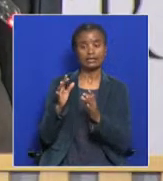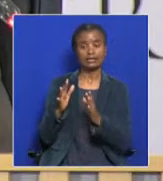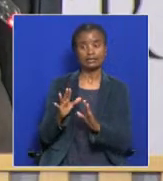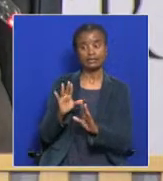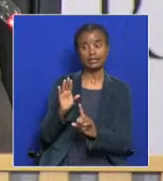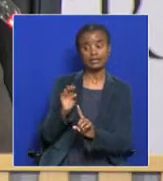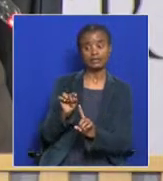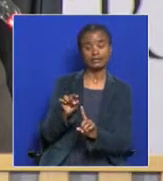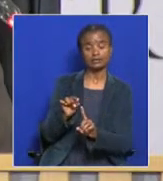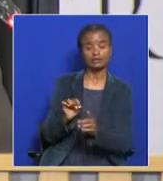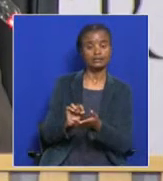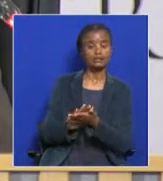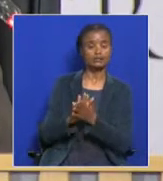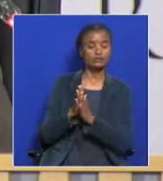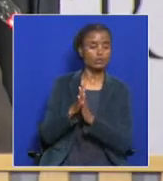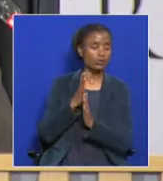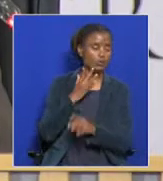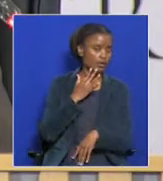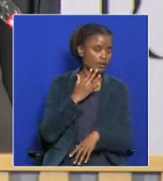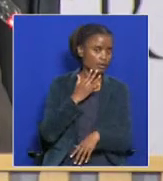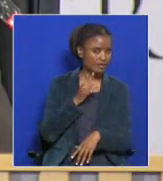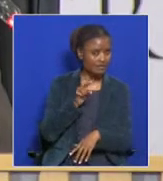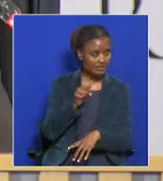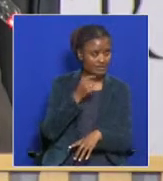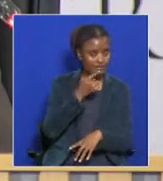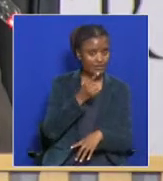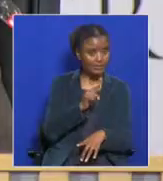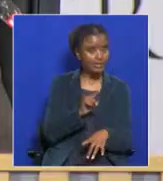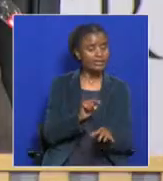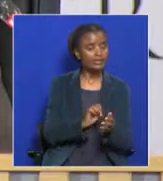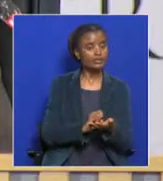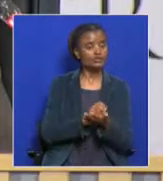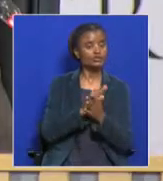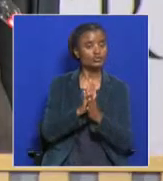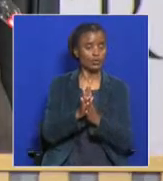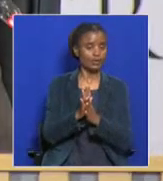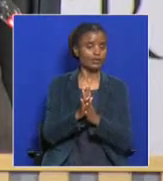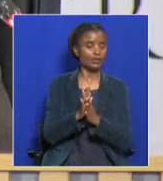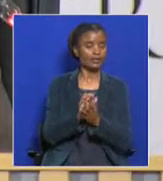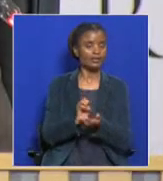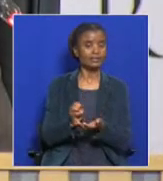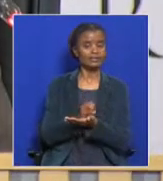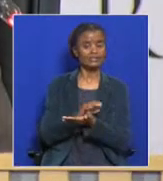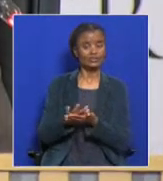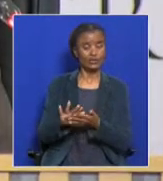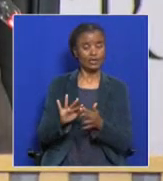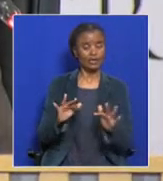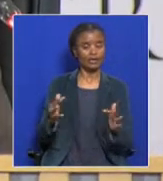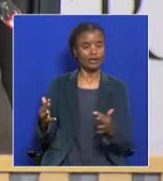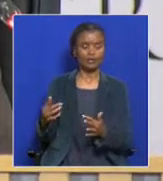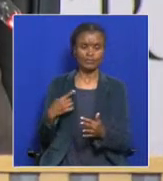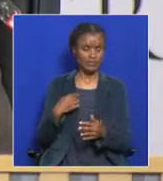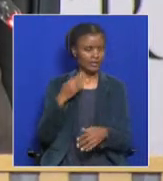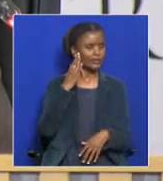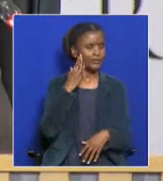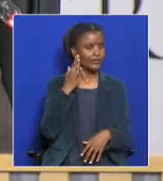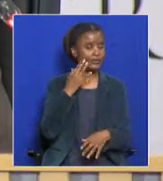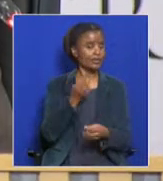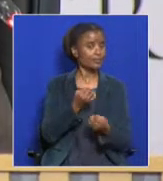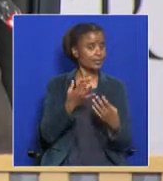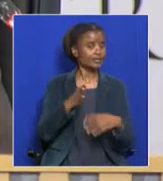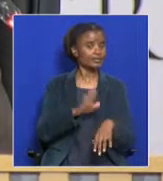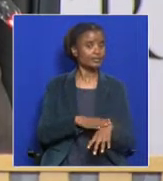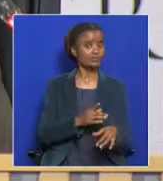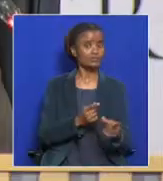did he say? How can I destroy exhibits? I'm familiar, I've done this hundreds of times. There's no way I'm going to ask